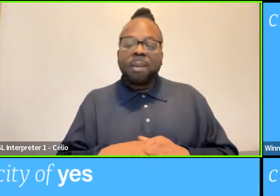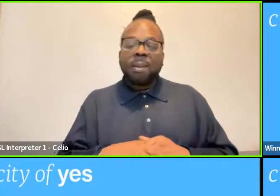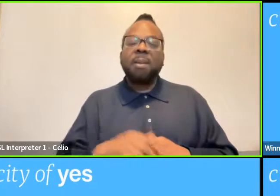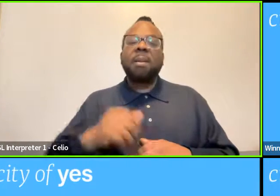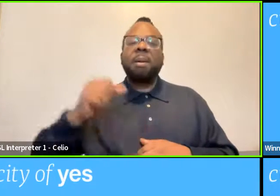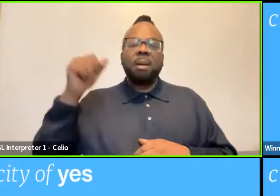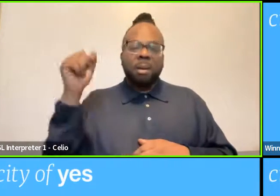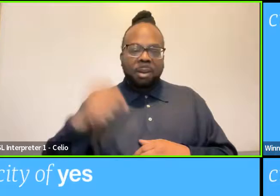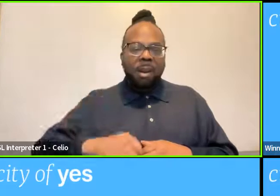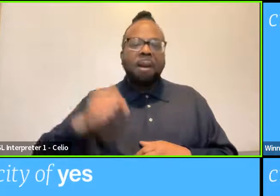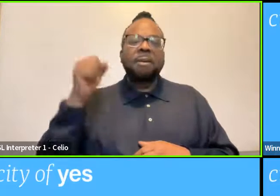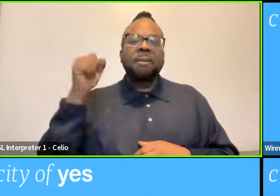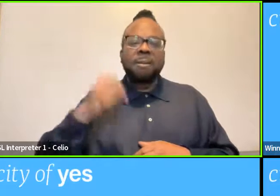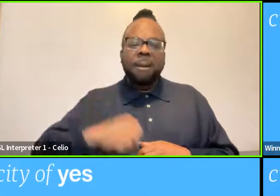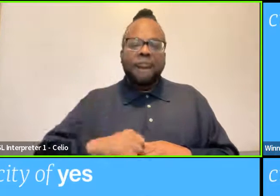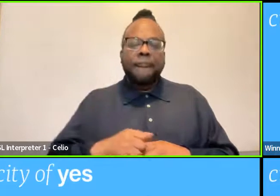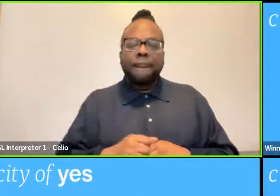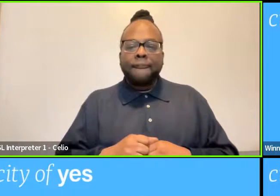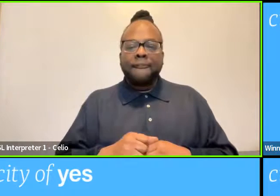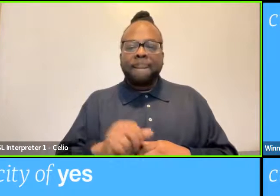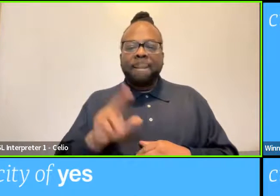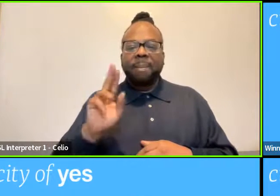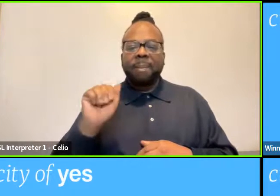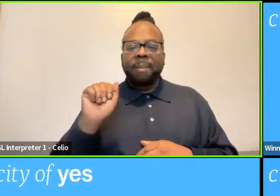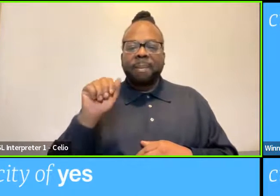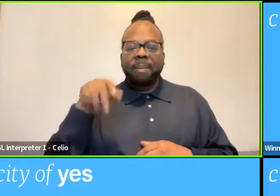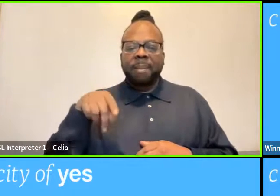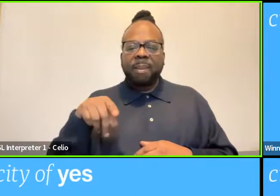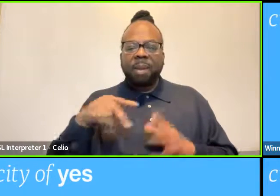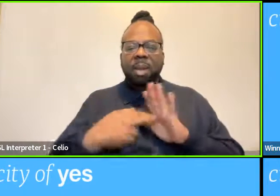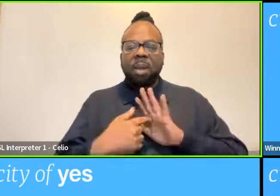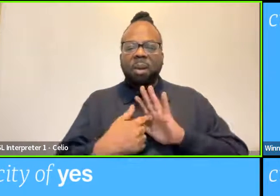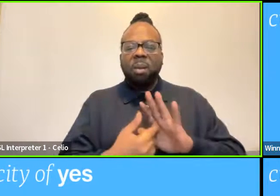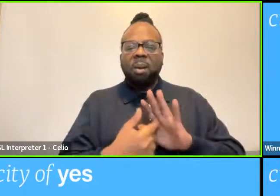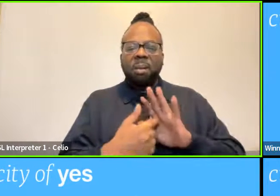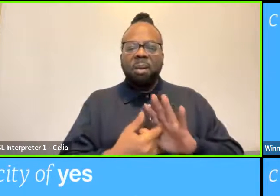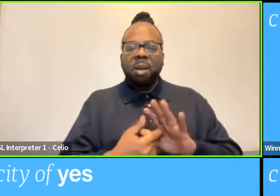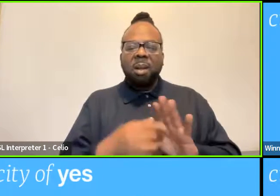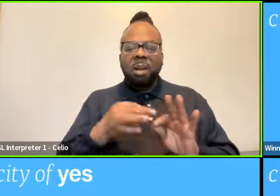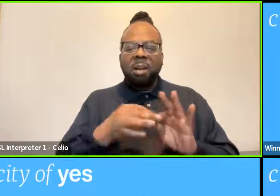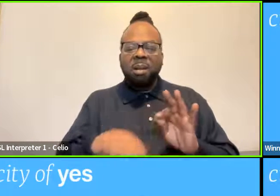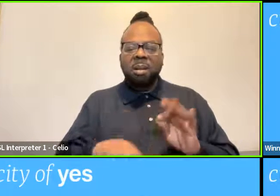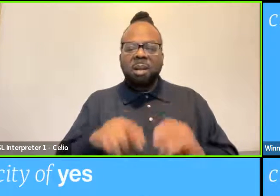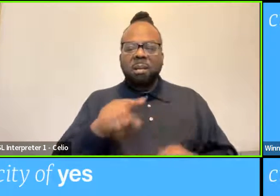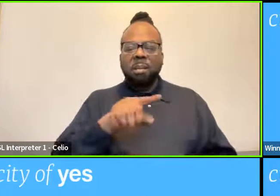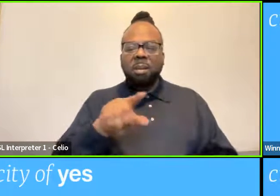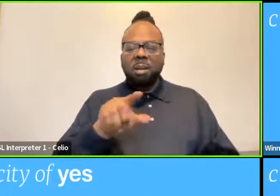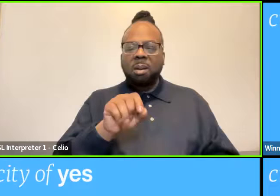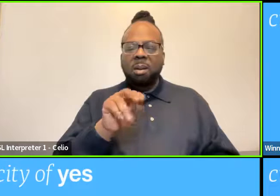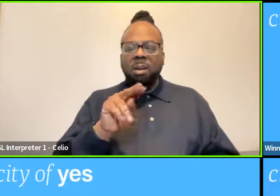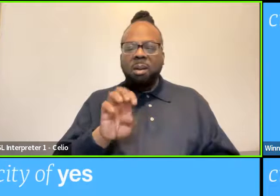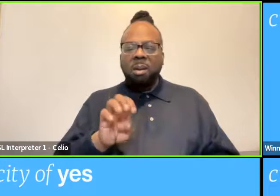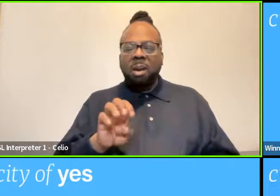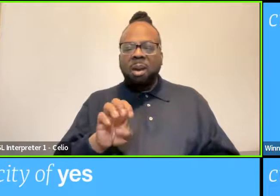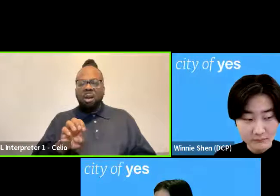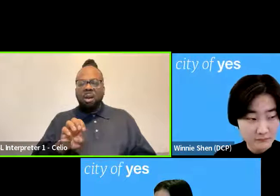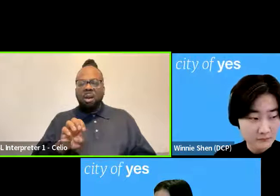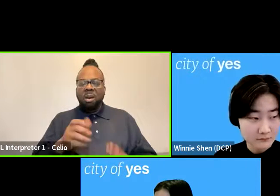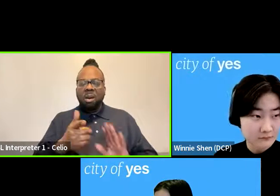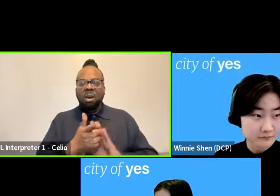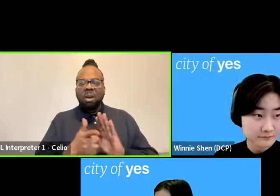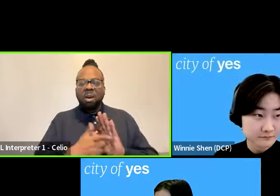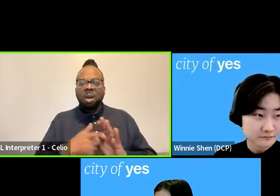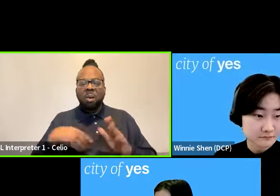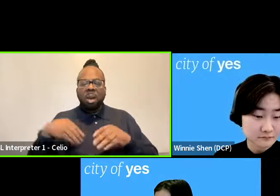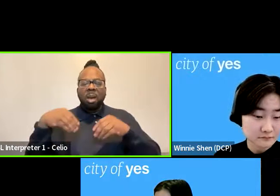Yes, the UAP represents a simple zoning framework where your market rate cap is where it